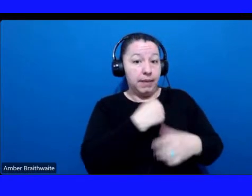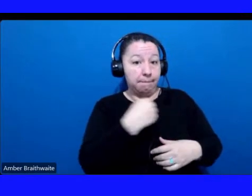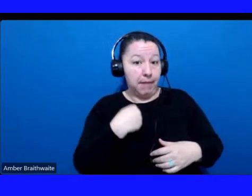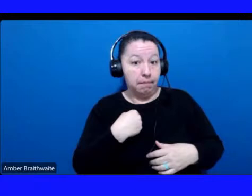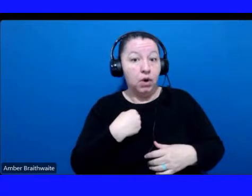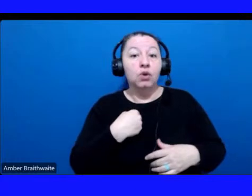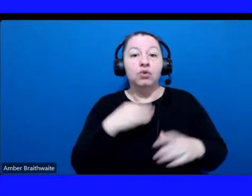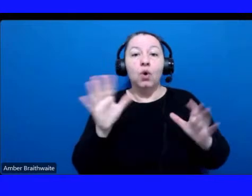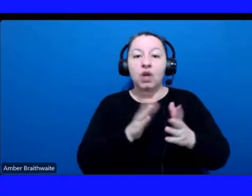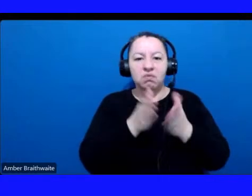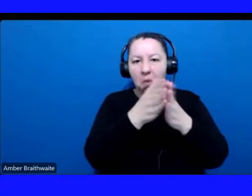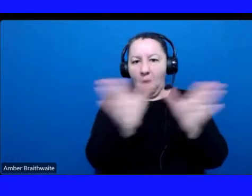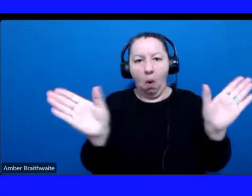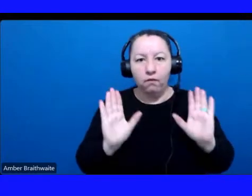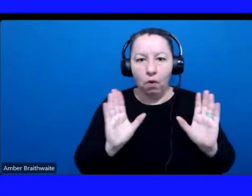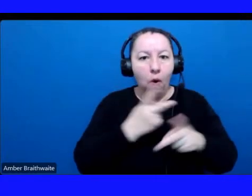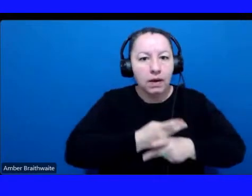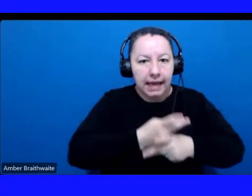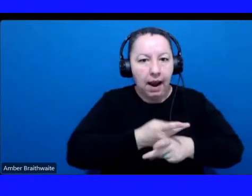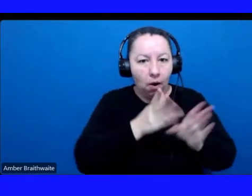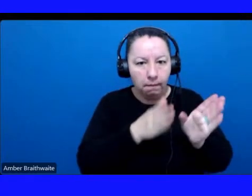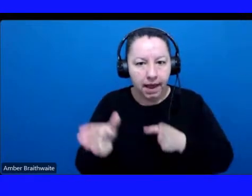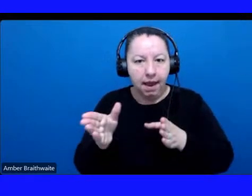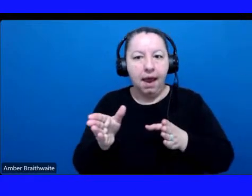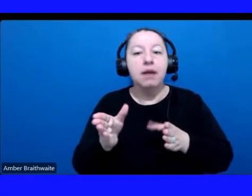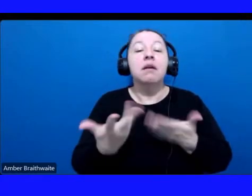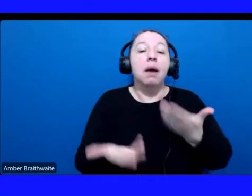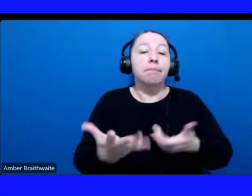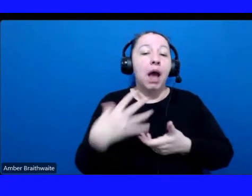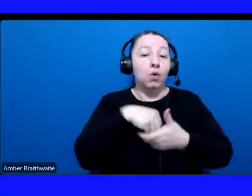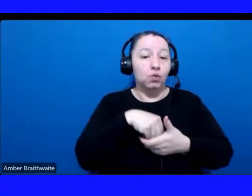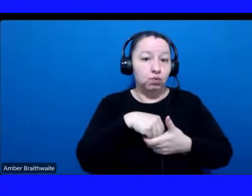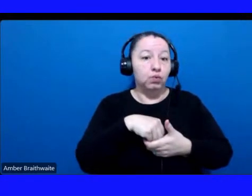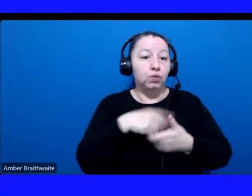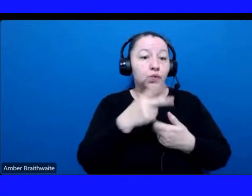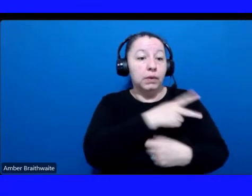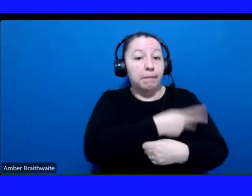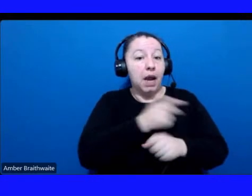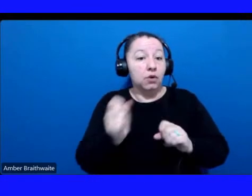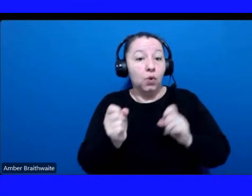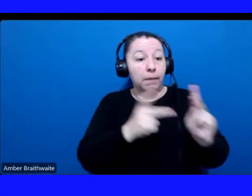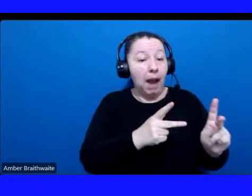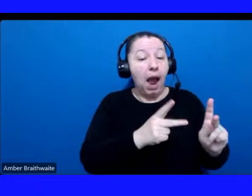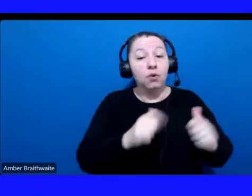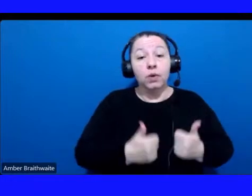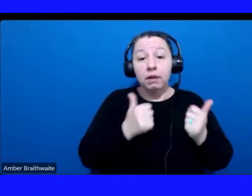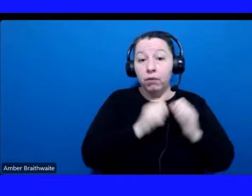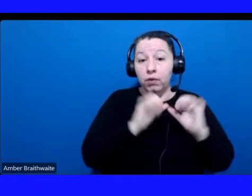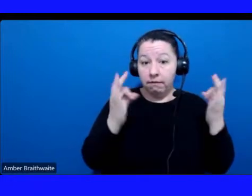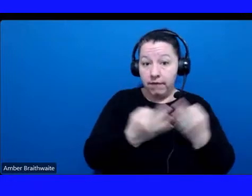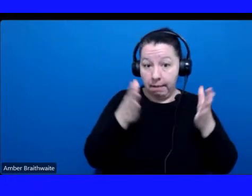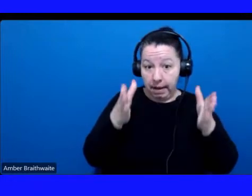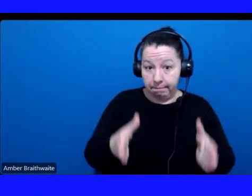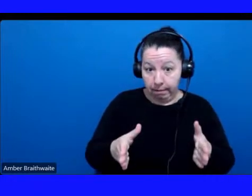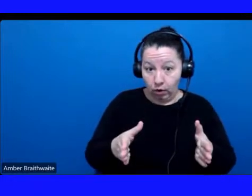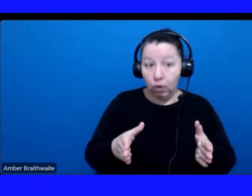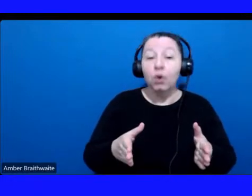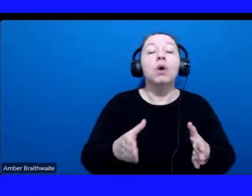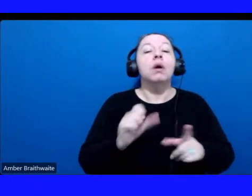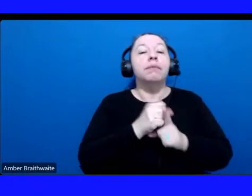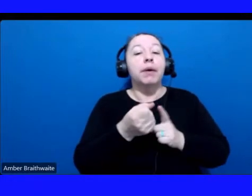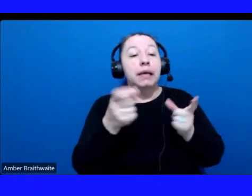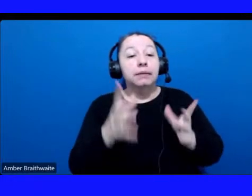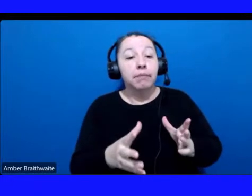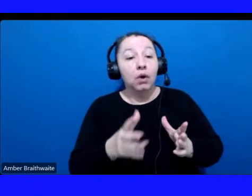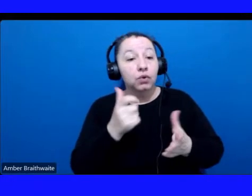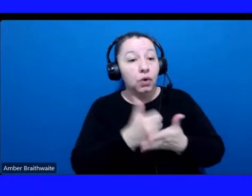Any other questions? I just had a quick question about Sure, the Sally. term of the settlement. It says the settlement agreement was reached